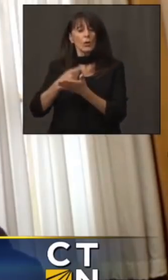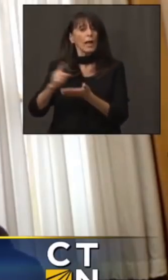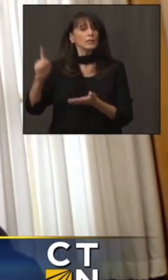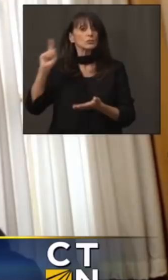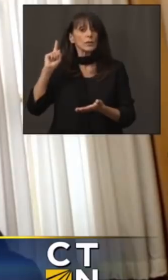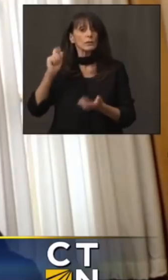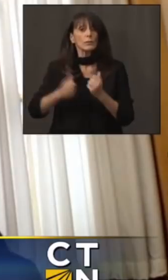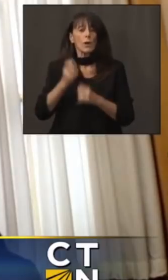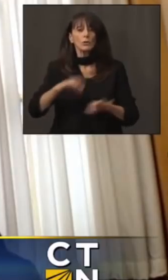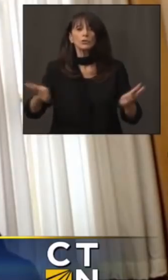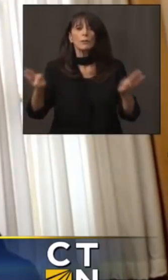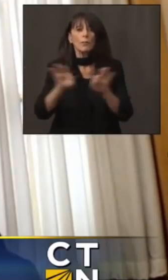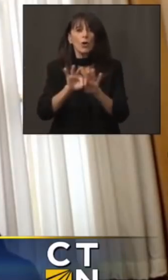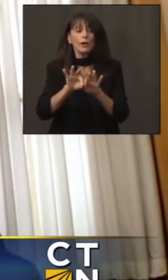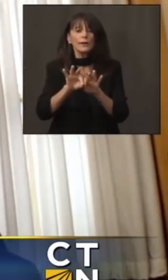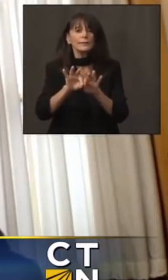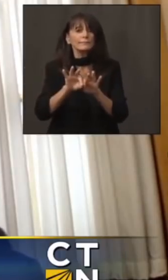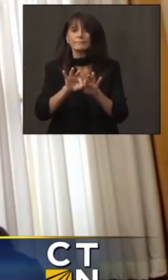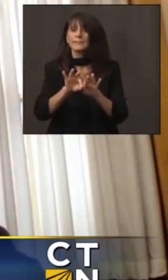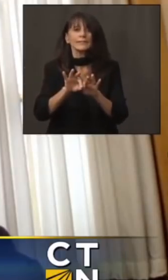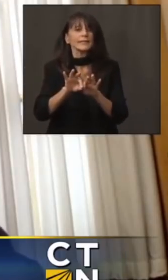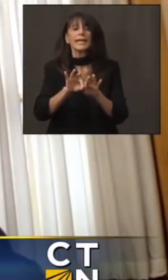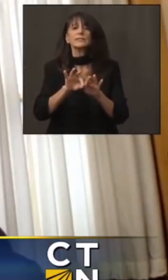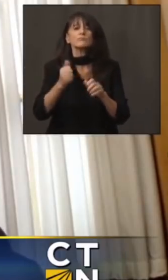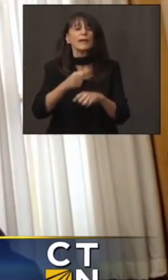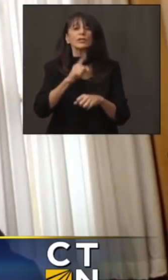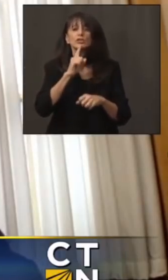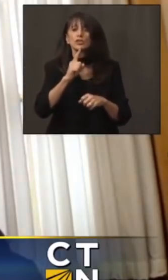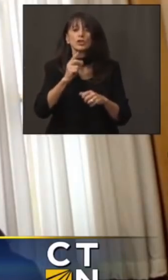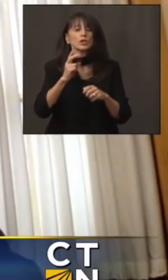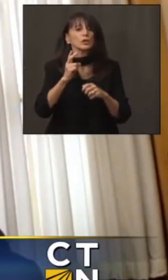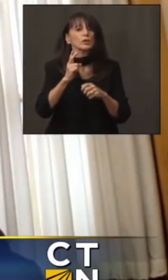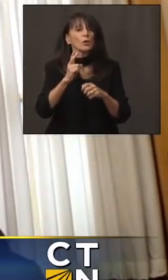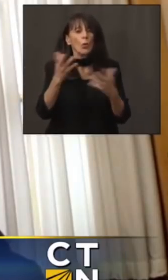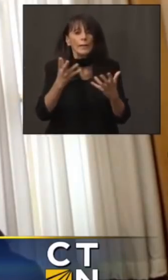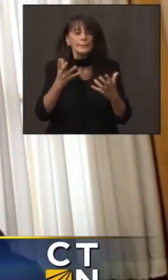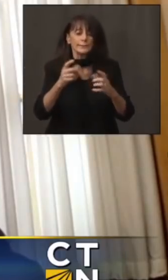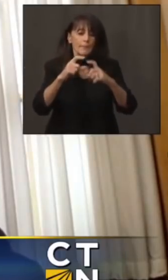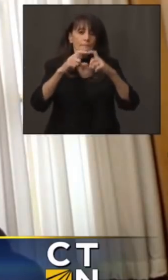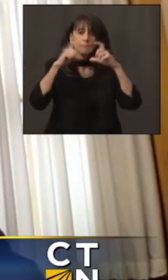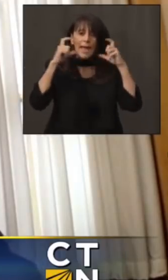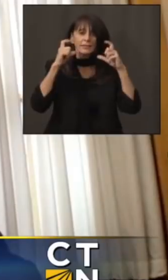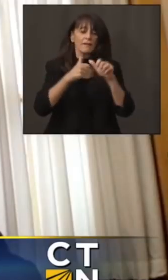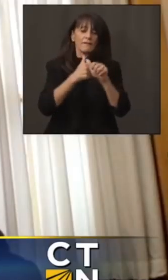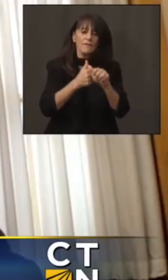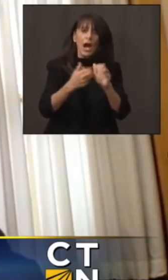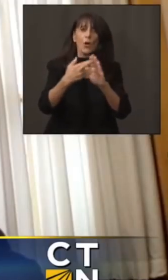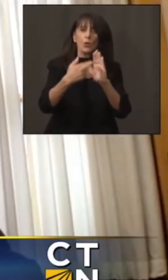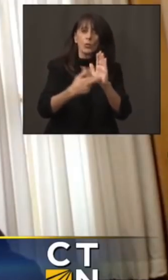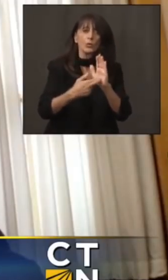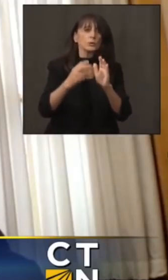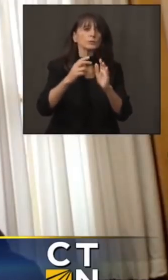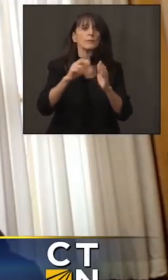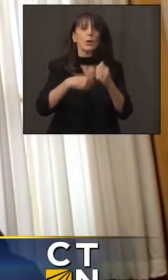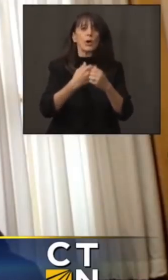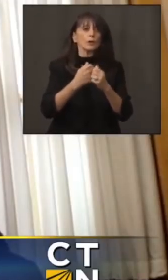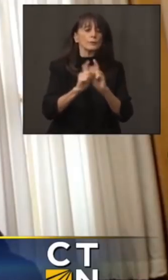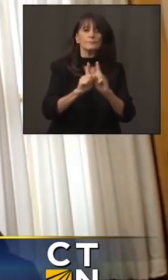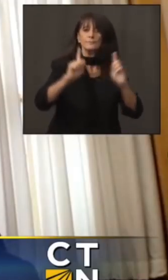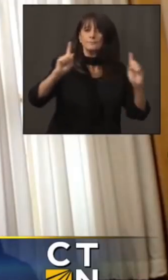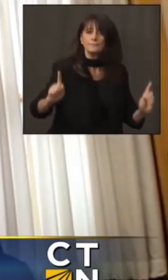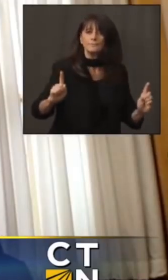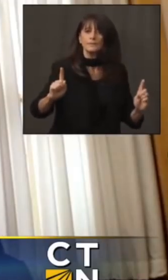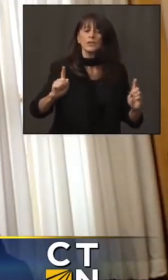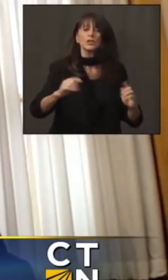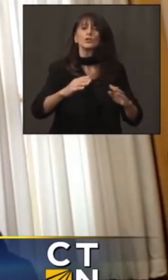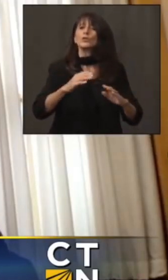most important thing is the prevention, right? Getting out in front of it, wearing masks, following the rules, social distancing, and preventing the